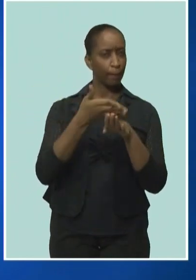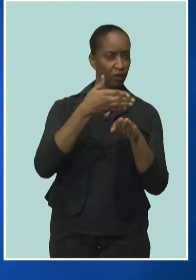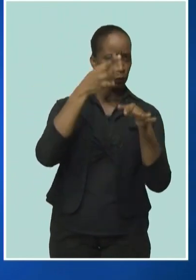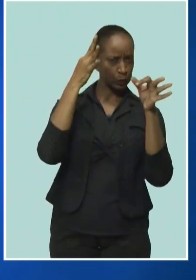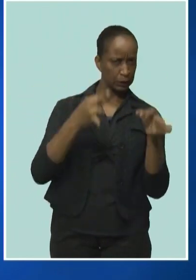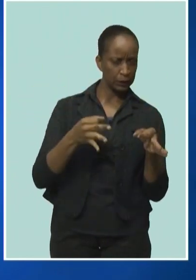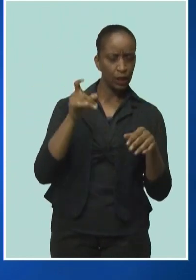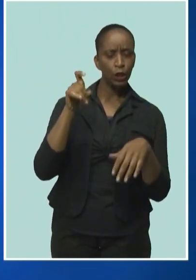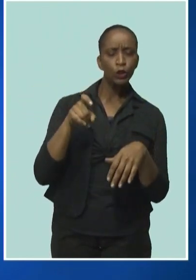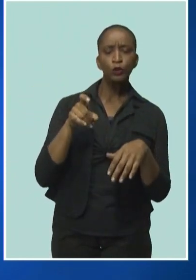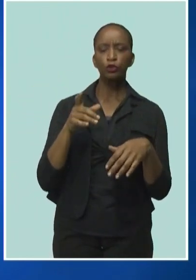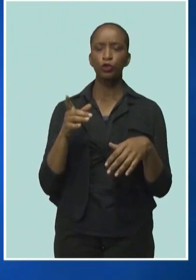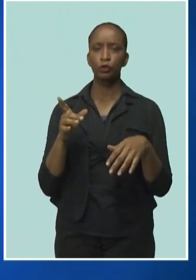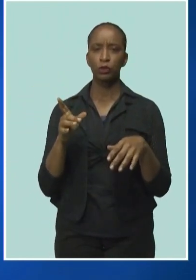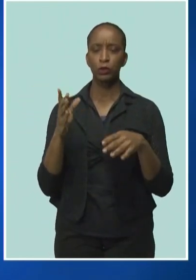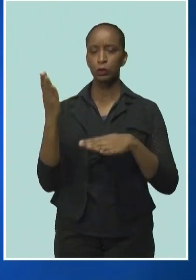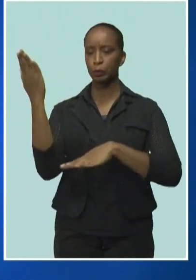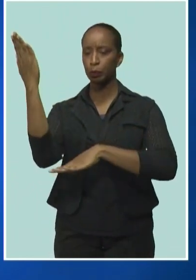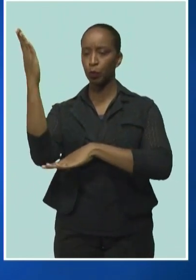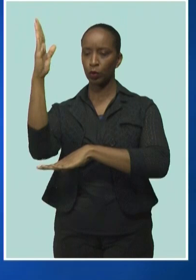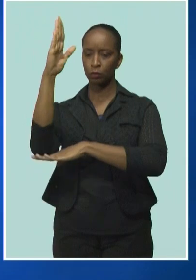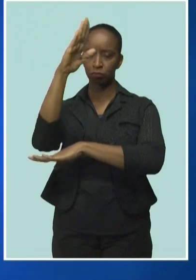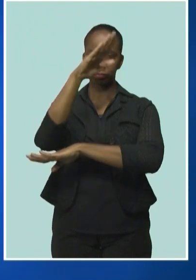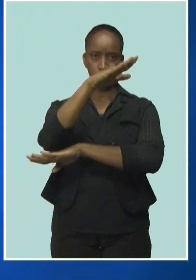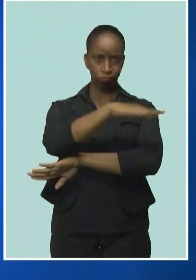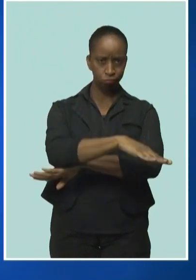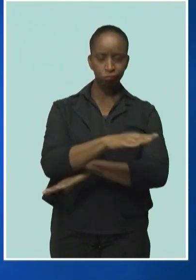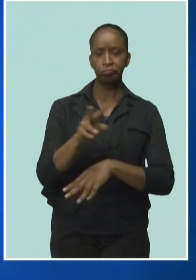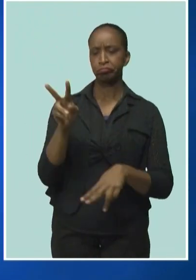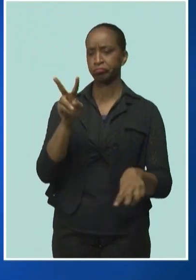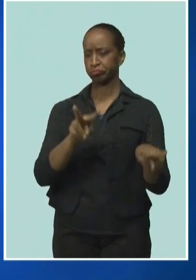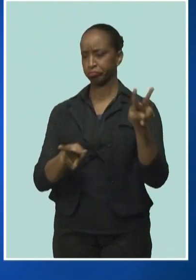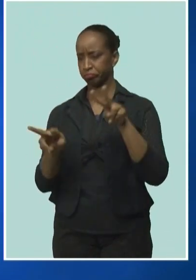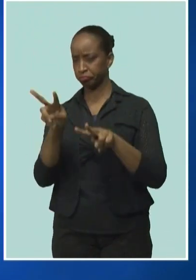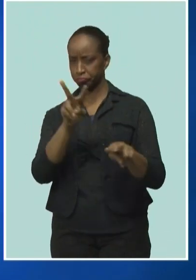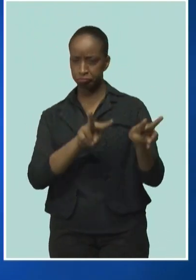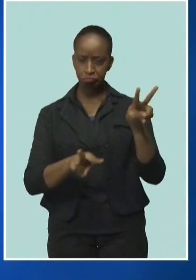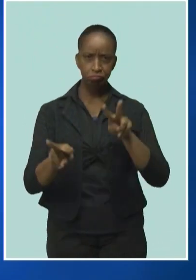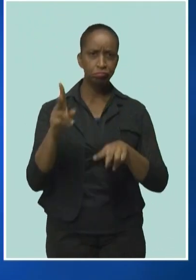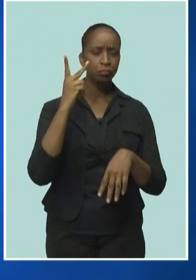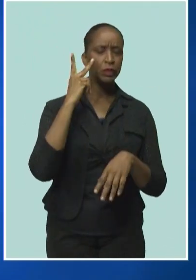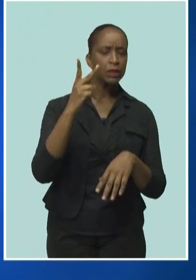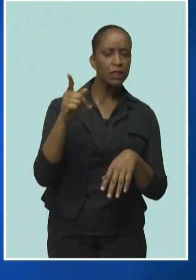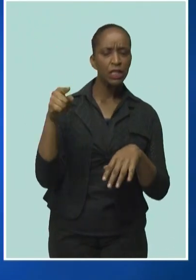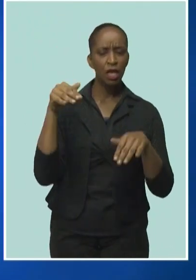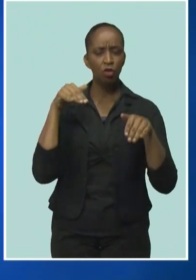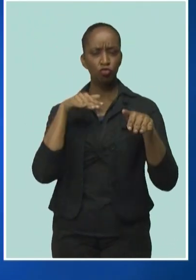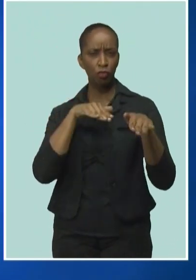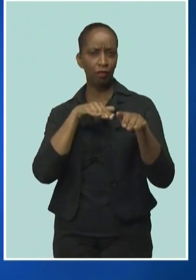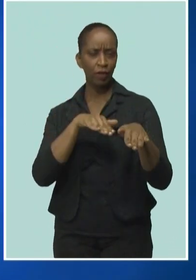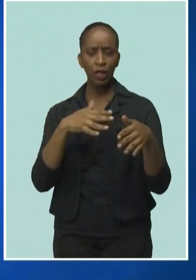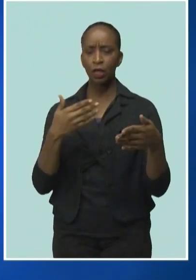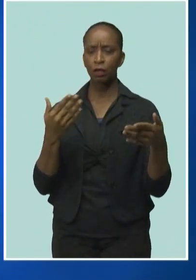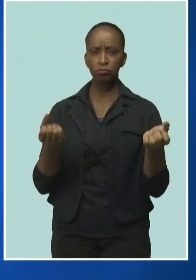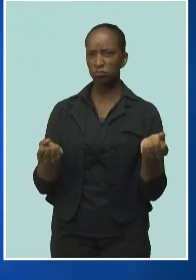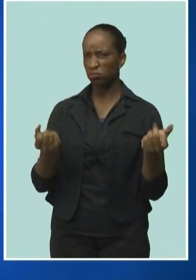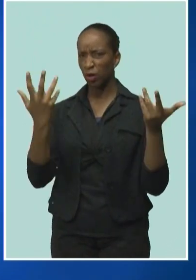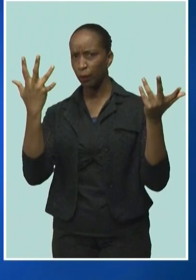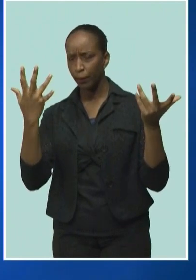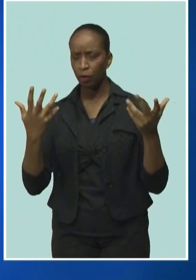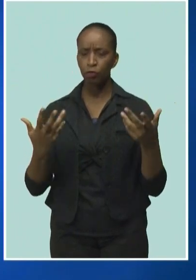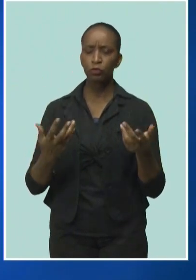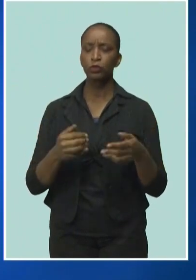to assess the traffic flow, and so that we can cater